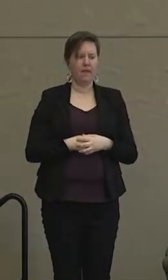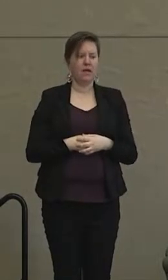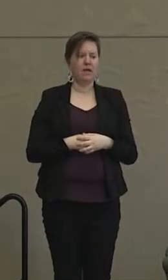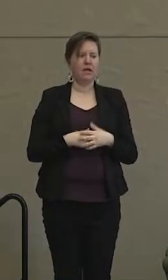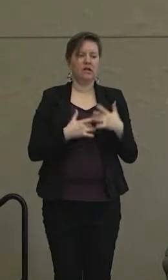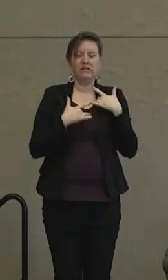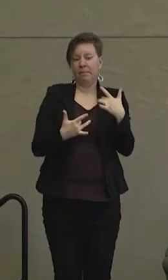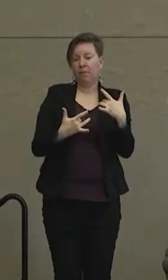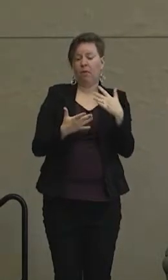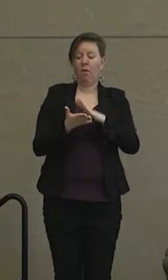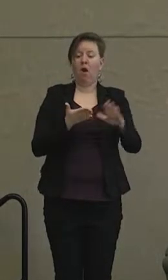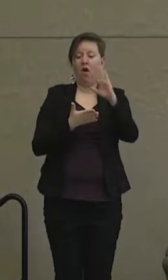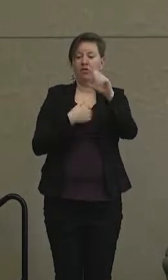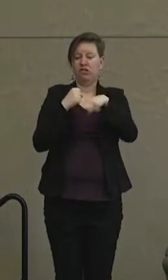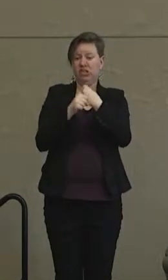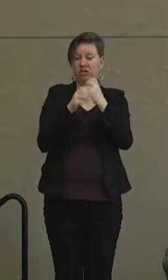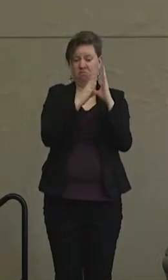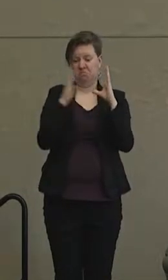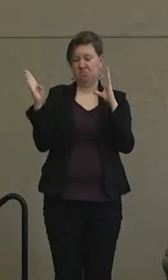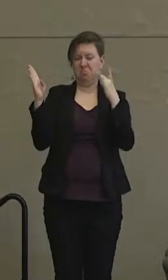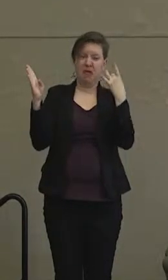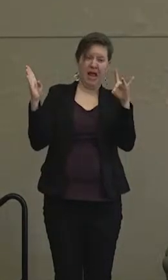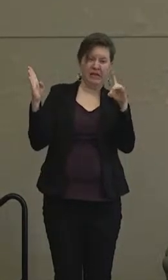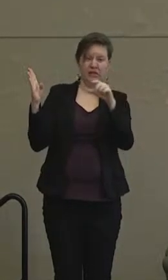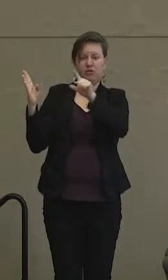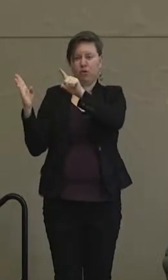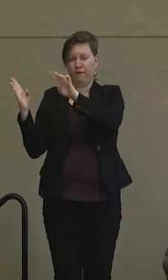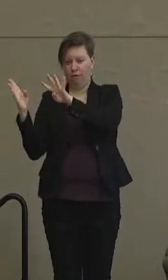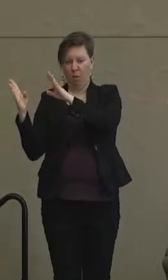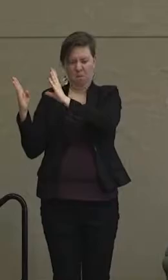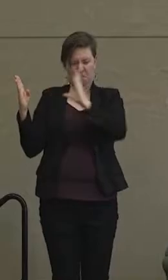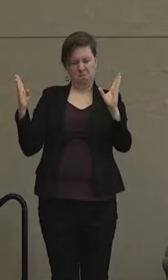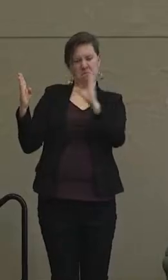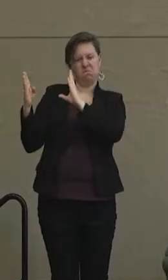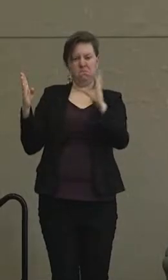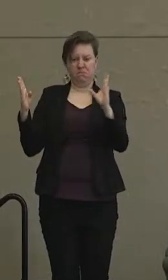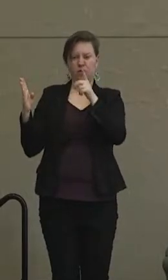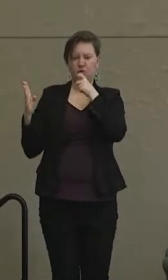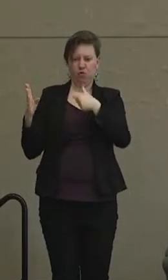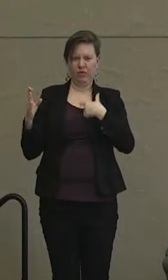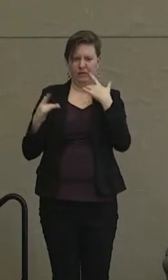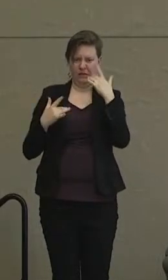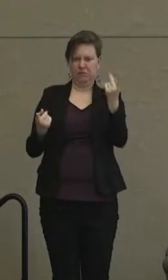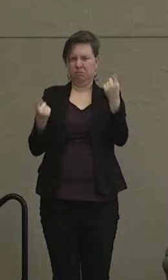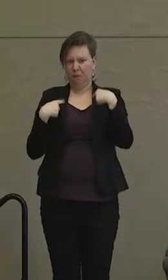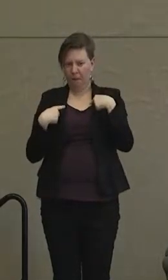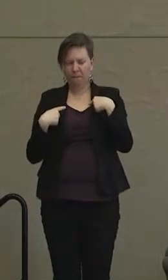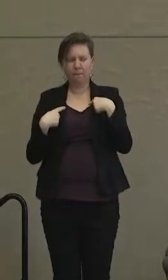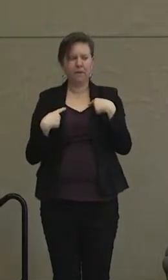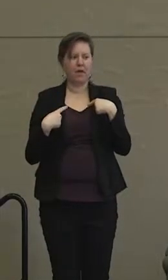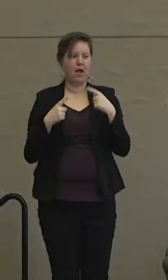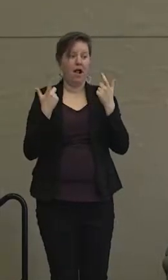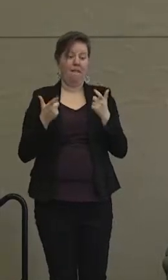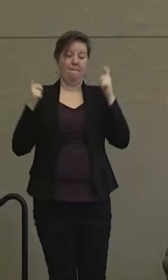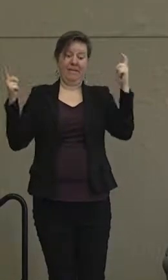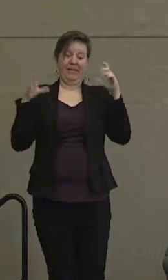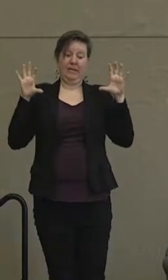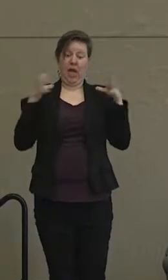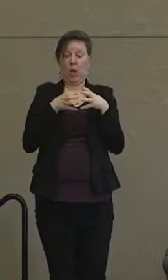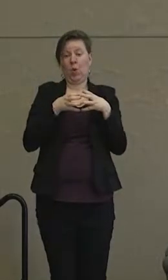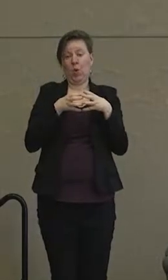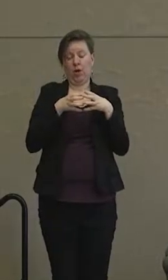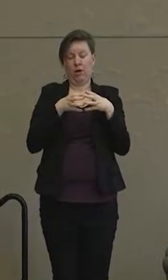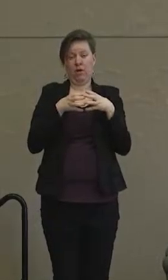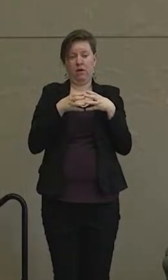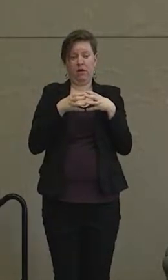Traditional college years, 18 to 24, that's kind of who we tend to see. Our largest category